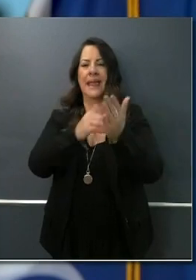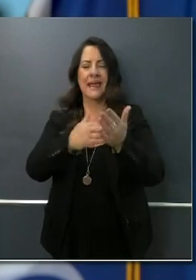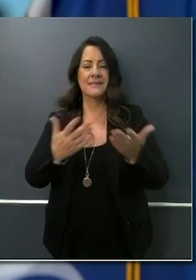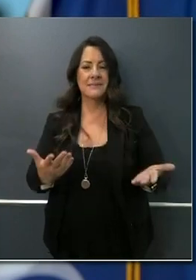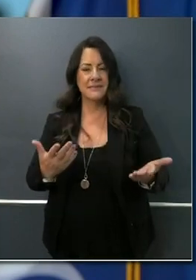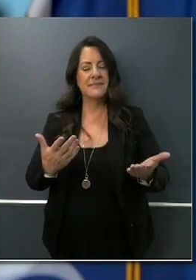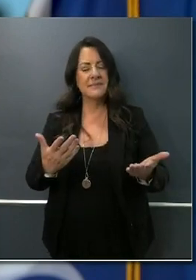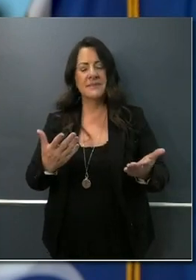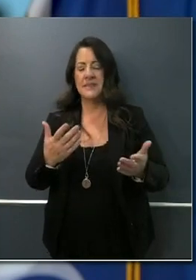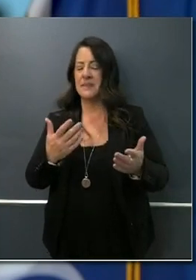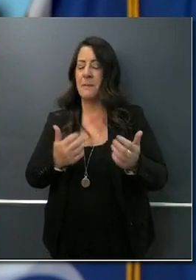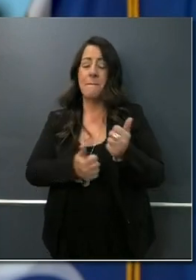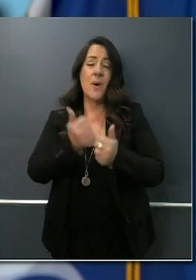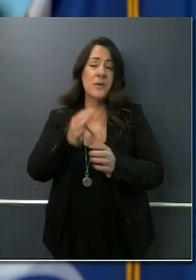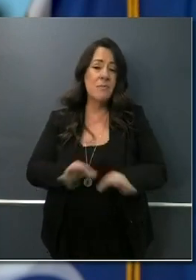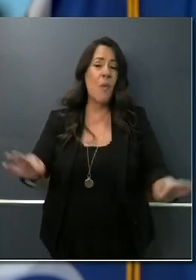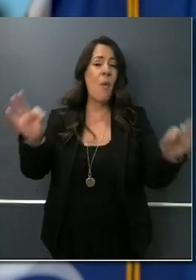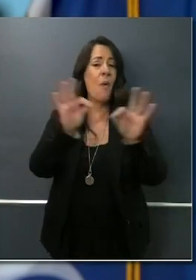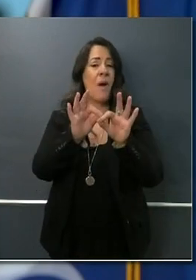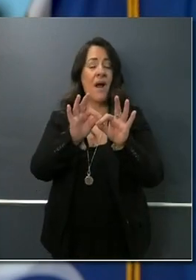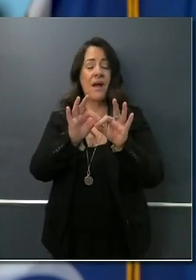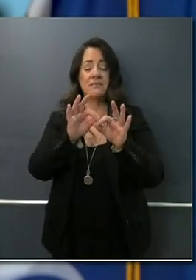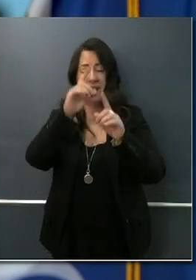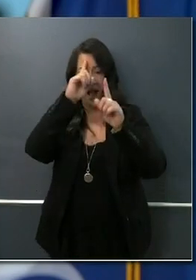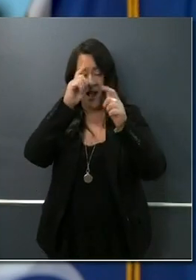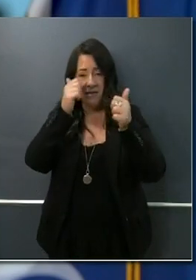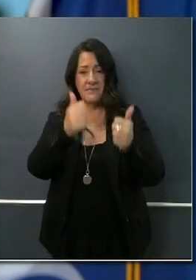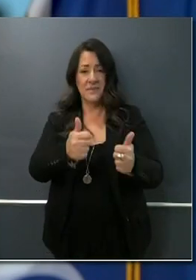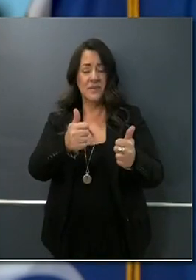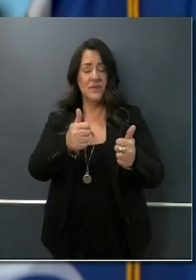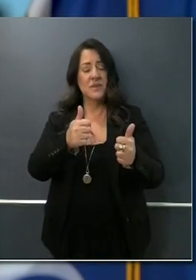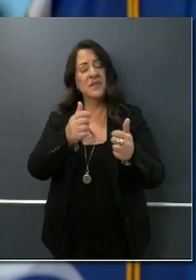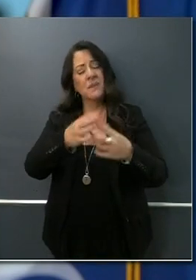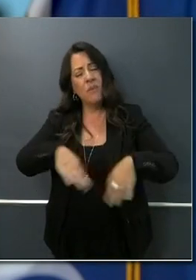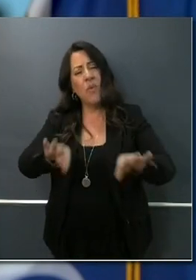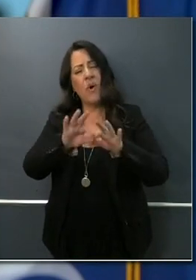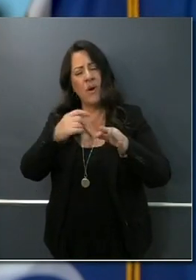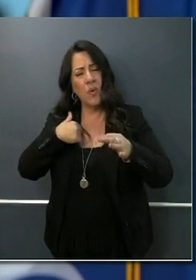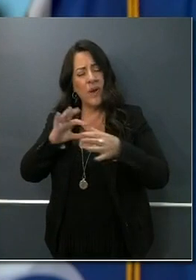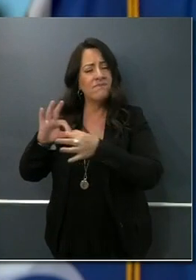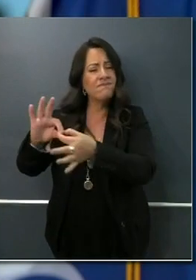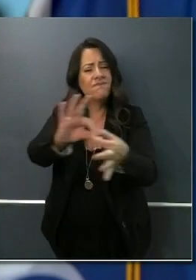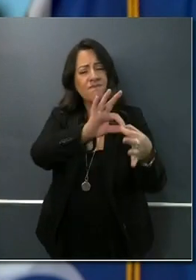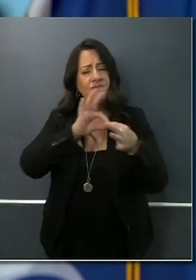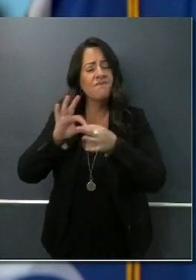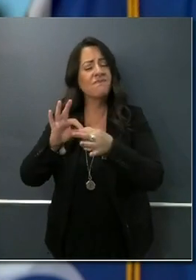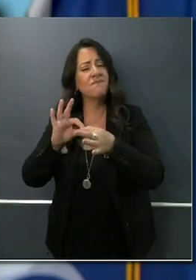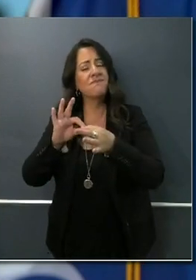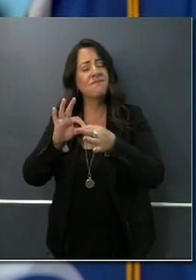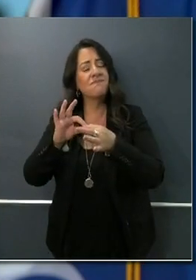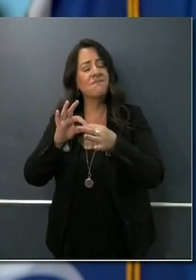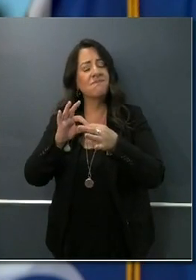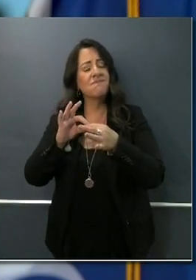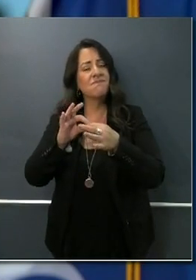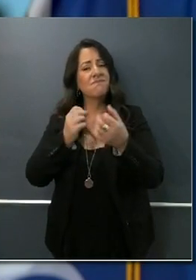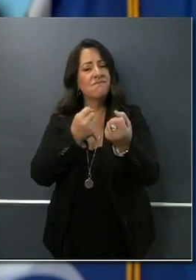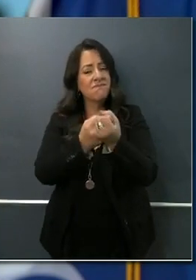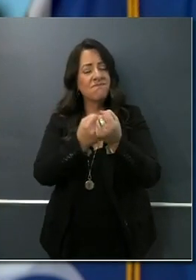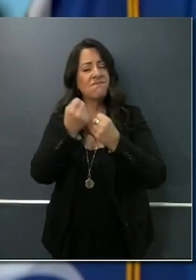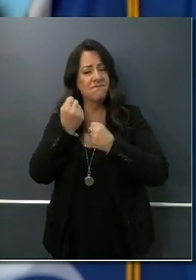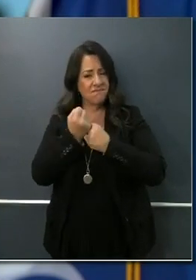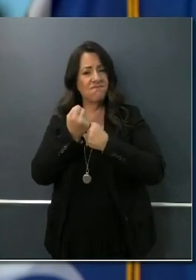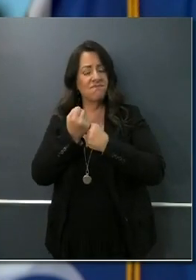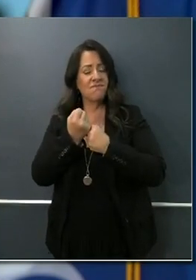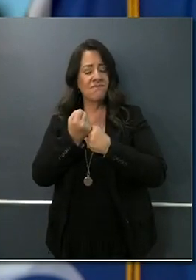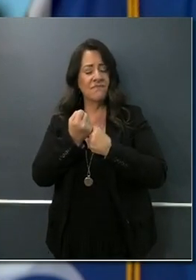again, it's in the spirit of collaboration, spirit of expectation, and in the spirit that has